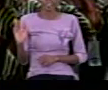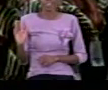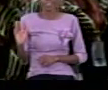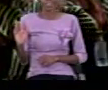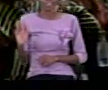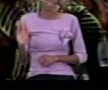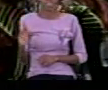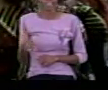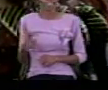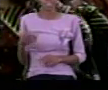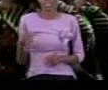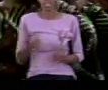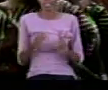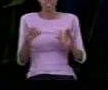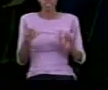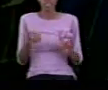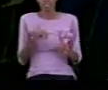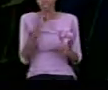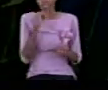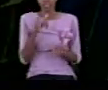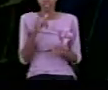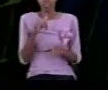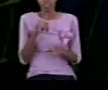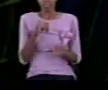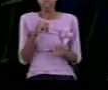there is nothing at all.